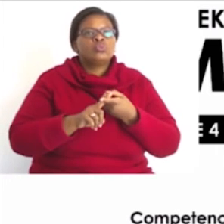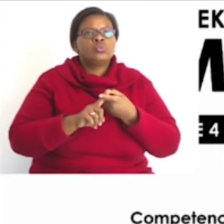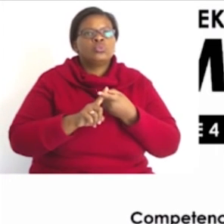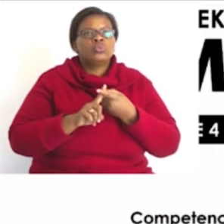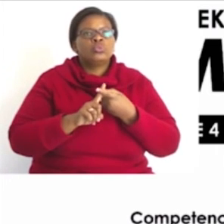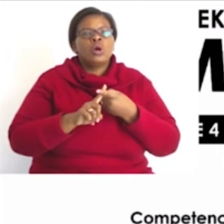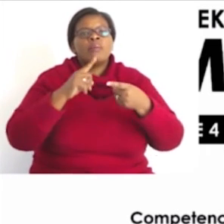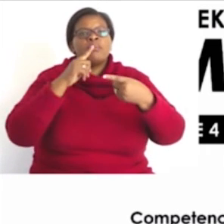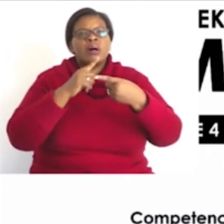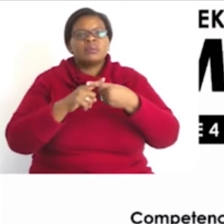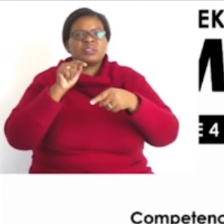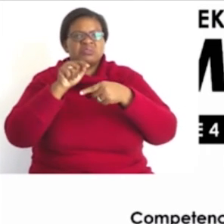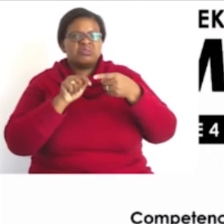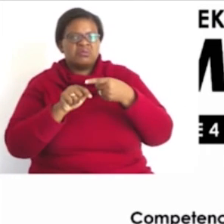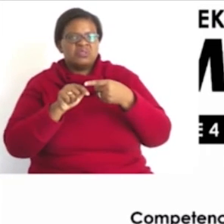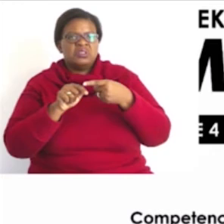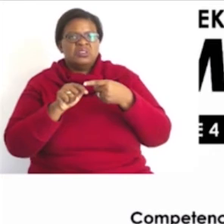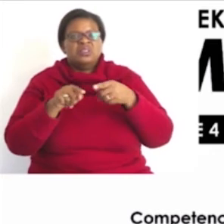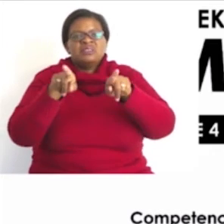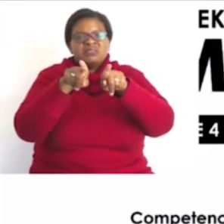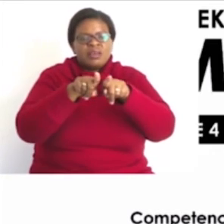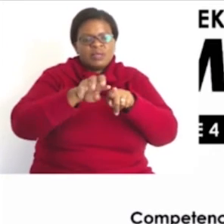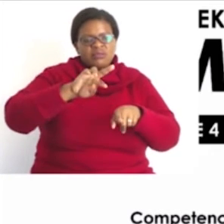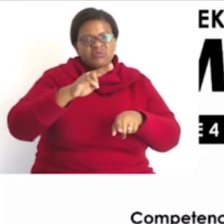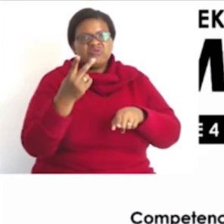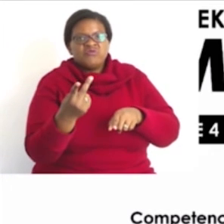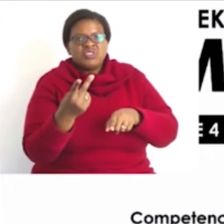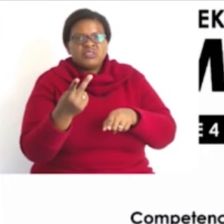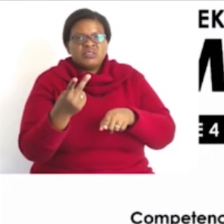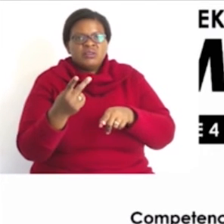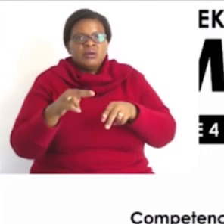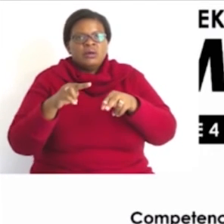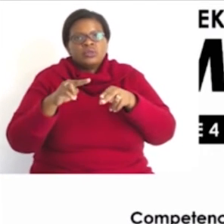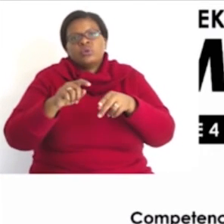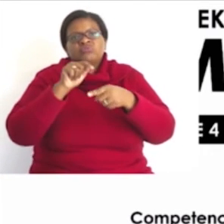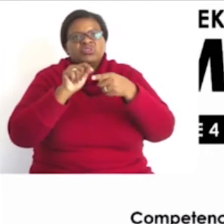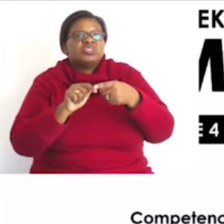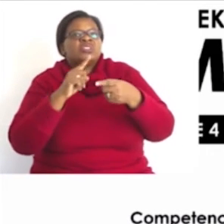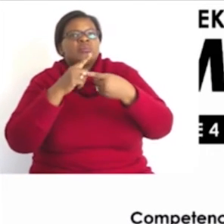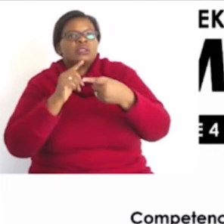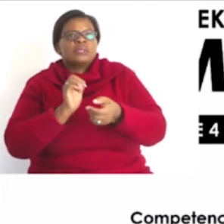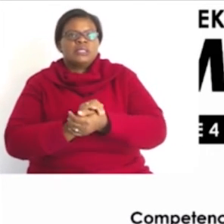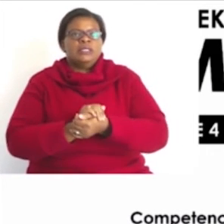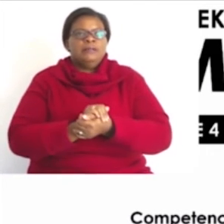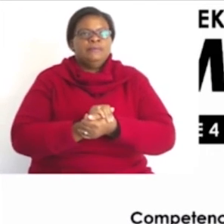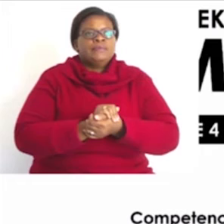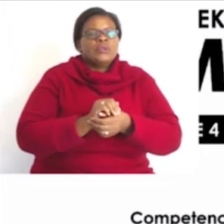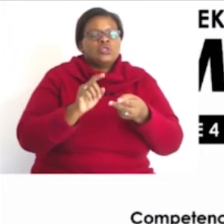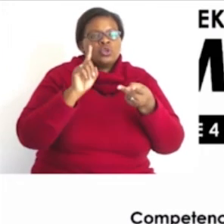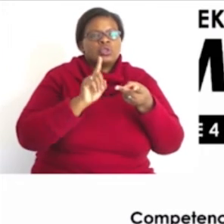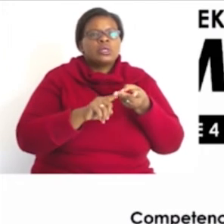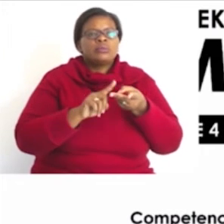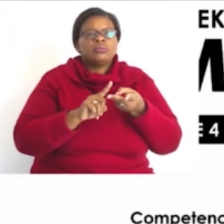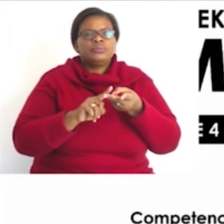relate multiplications and division as inverse operation. Second competency, we have